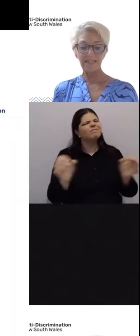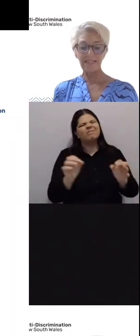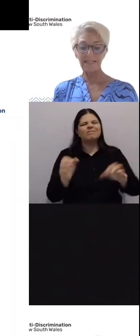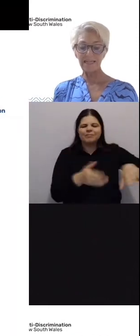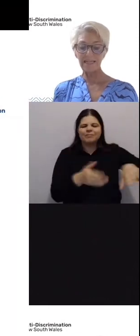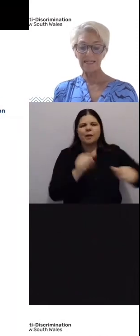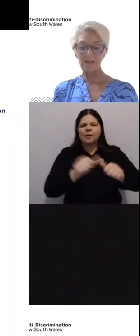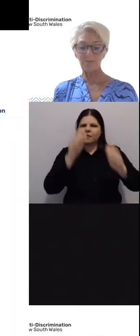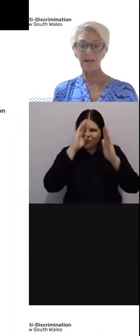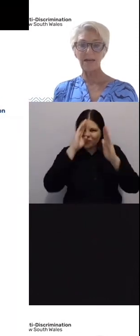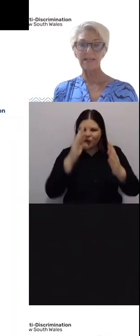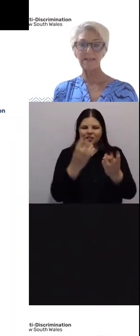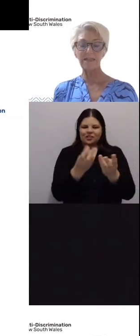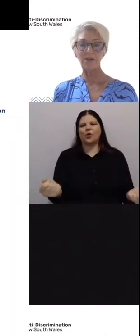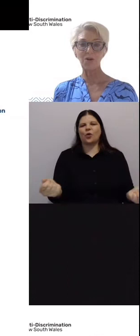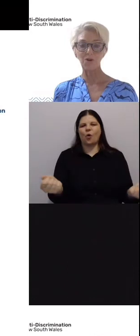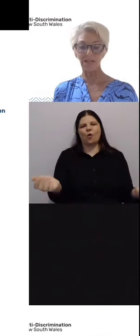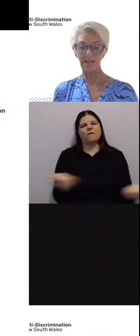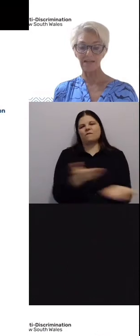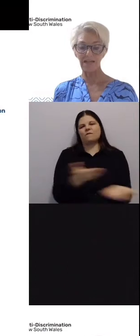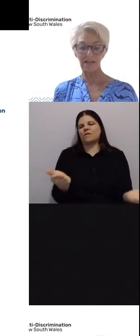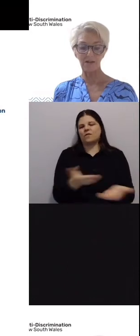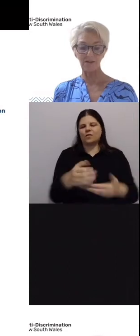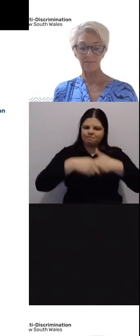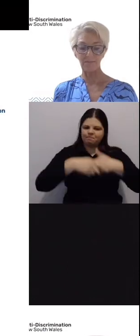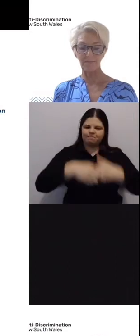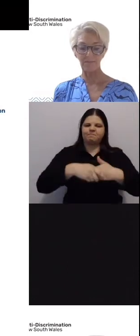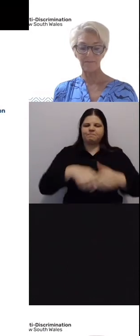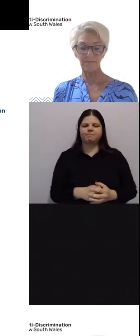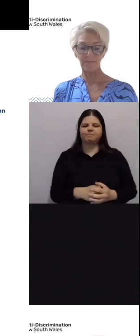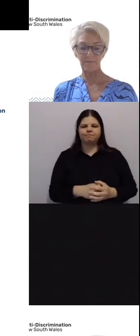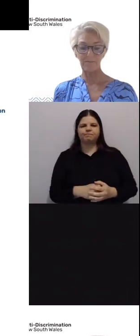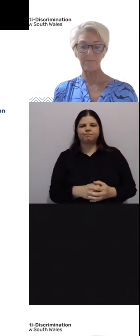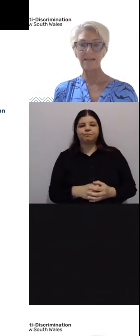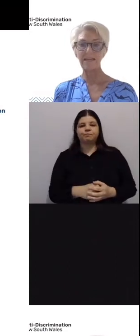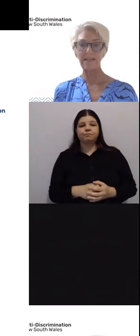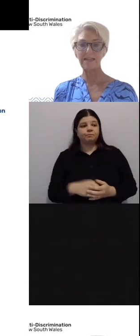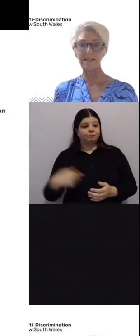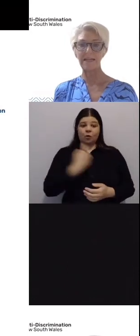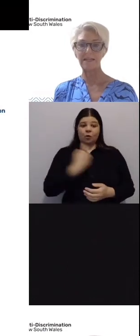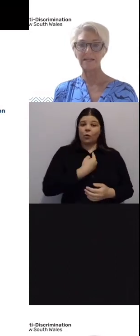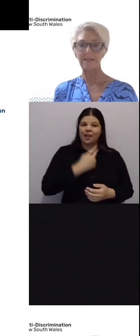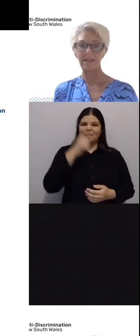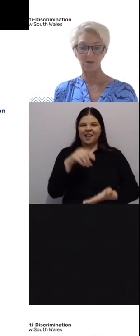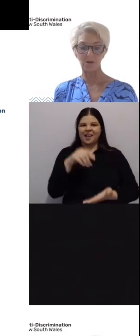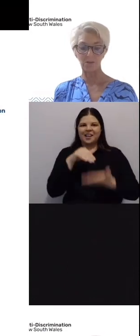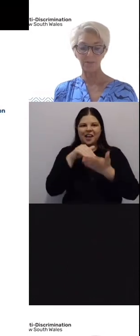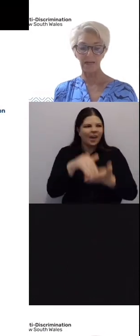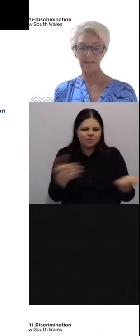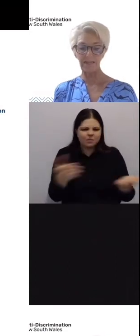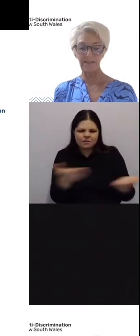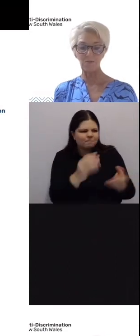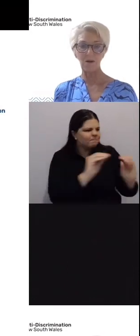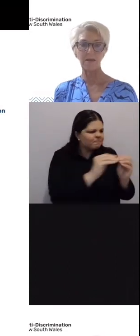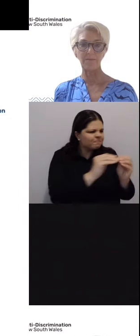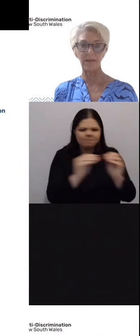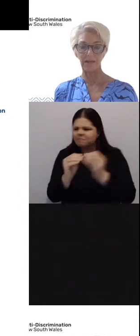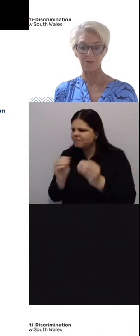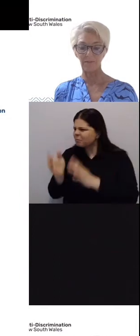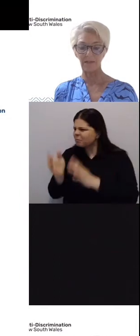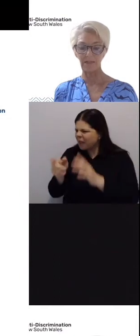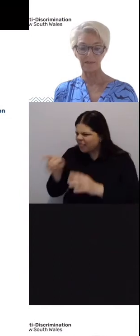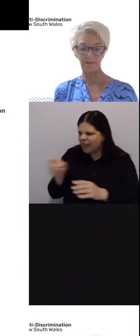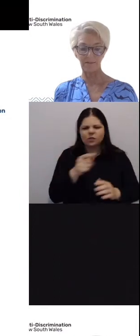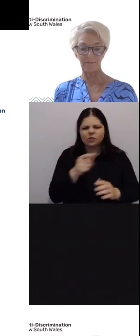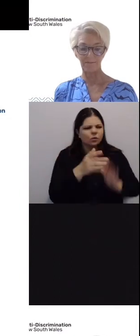The conciliator can help the parties negotiate an outcome, and the conciliator can help the parties write up